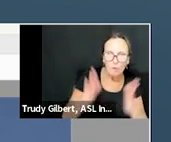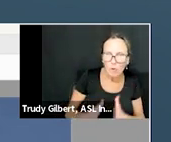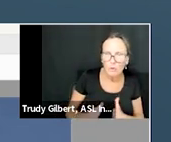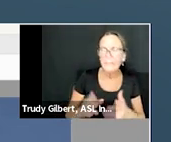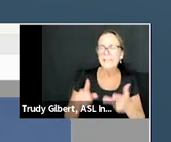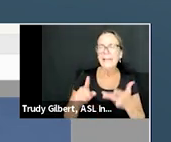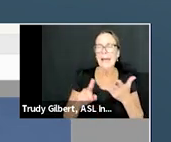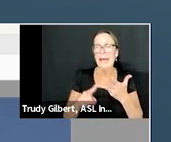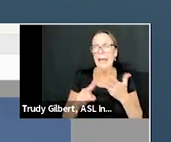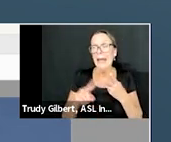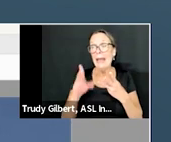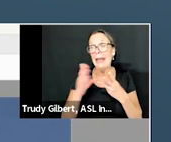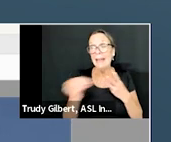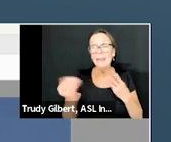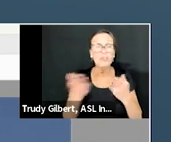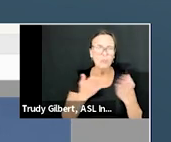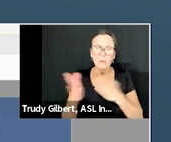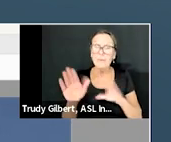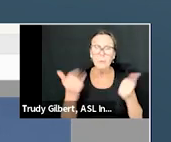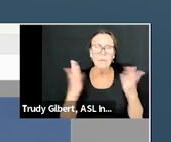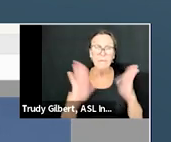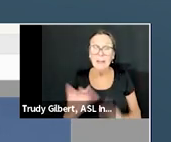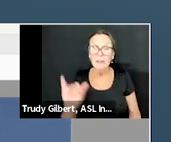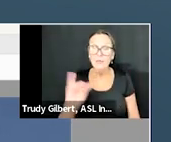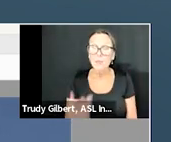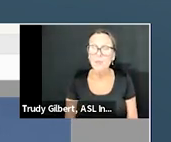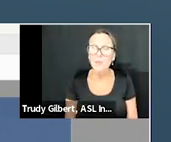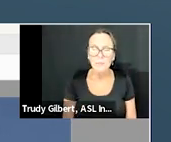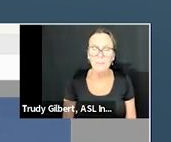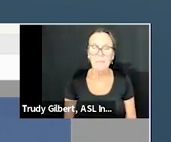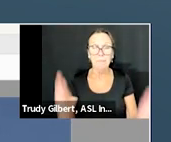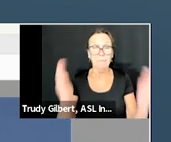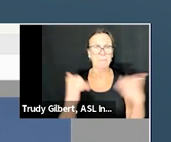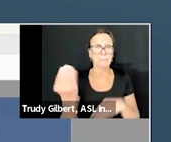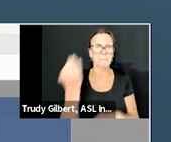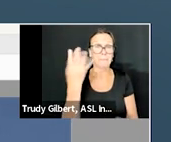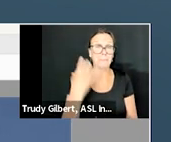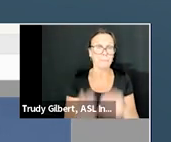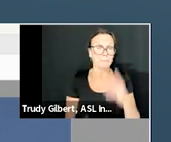and for service providers as well. Next slide, please.